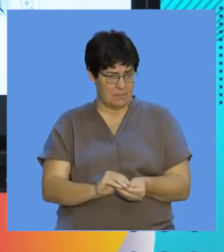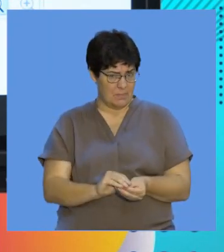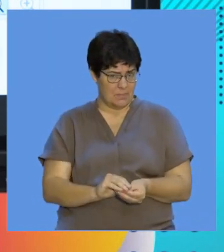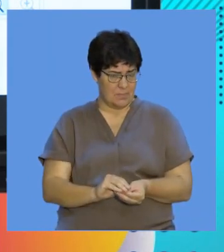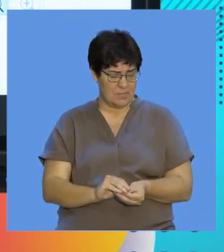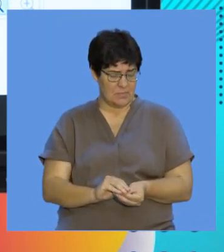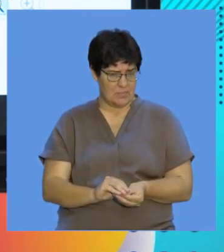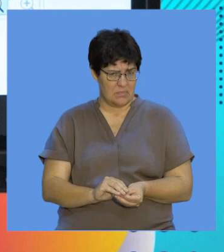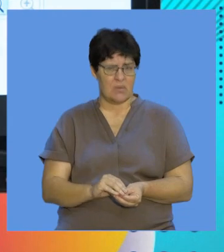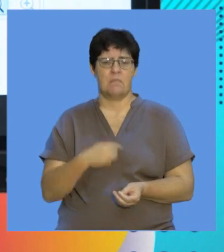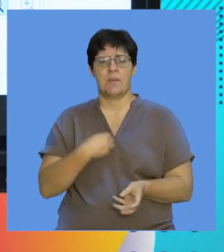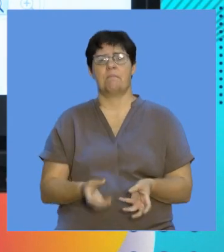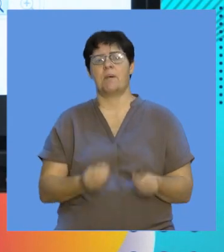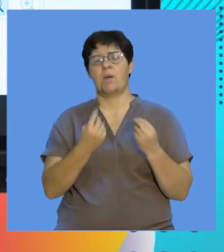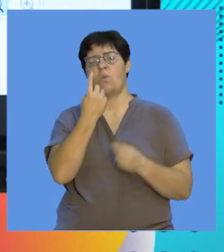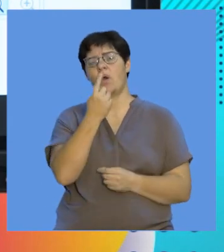now, I get